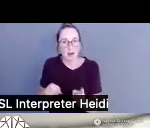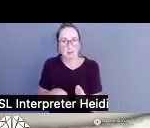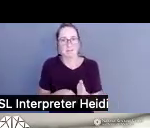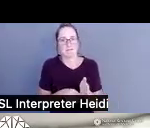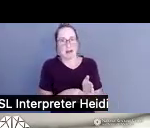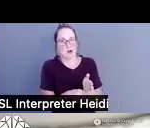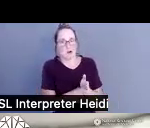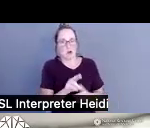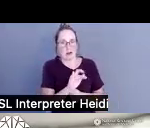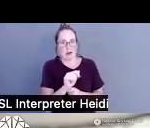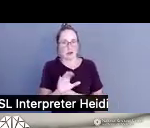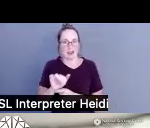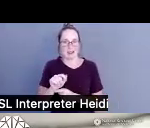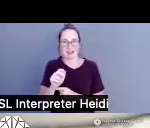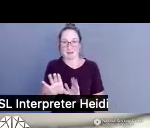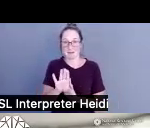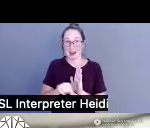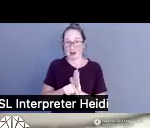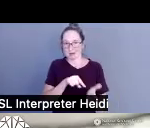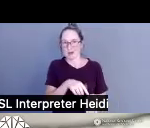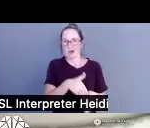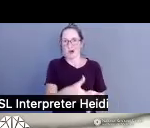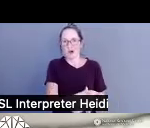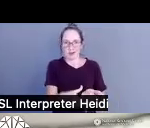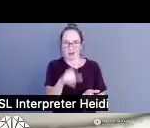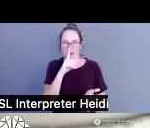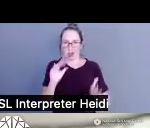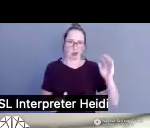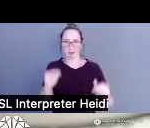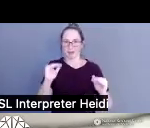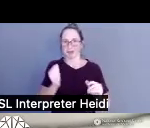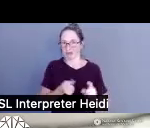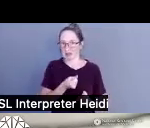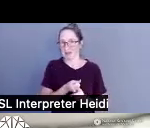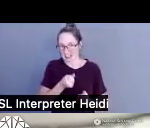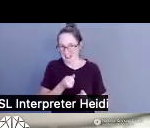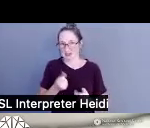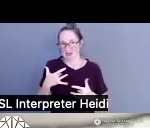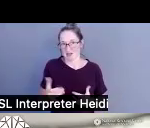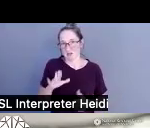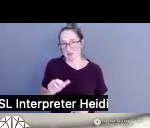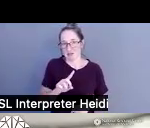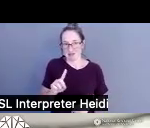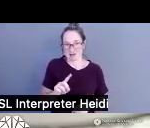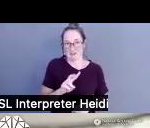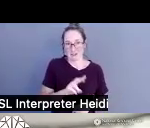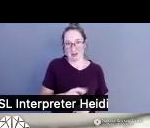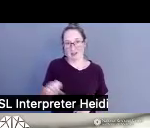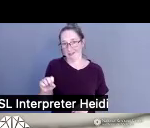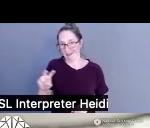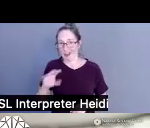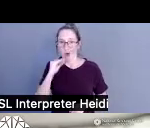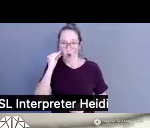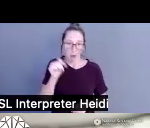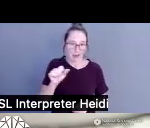minoritized racial and ethnic backgrounds are often disproportionately impacted by domestic and sexual violence and homelessness